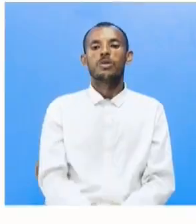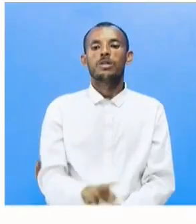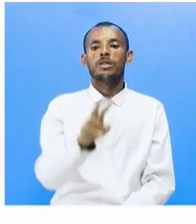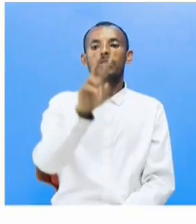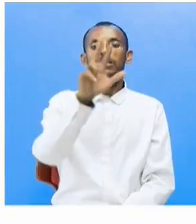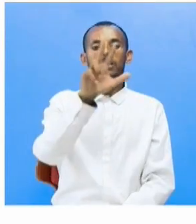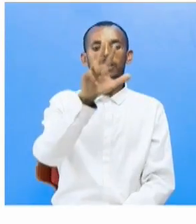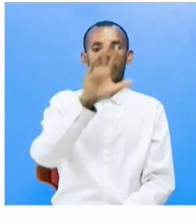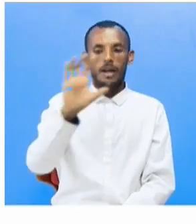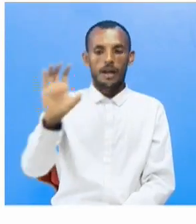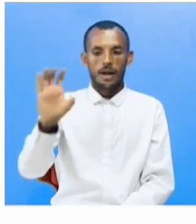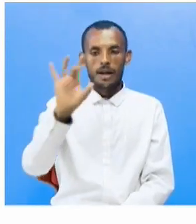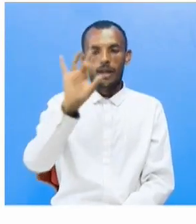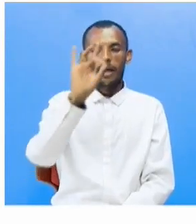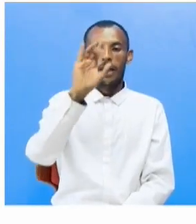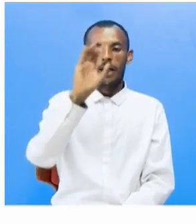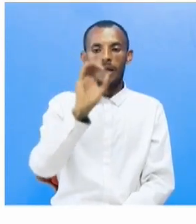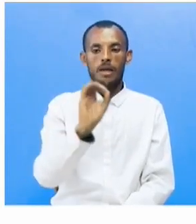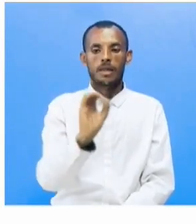380